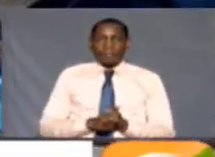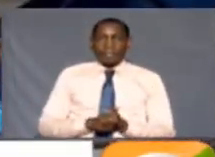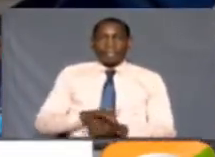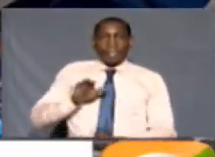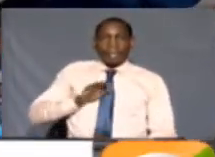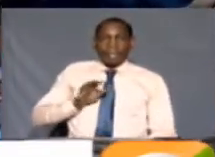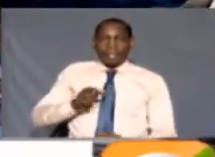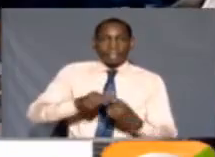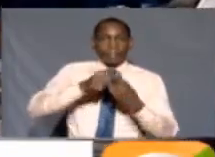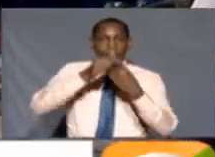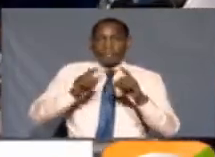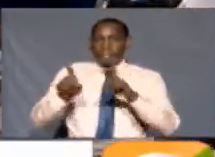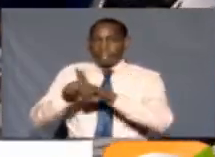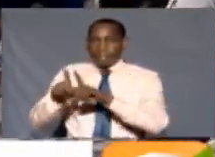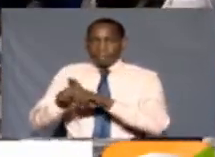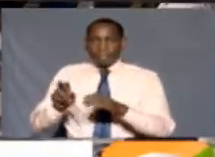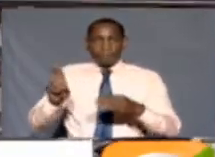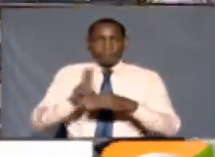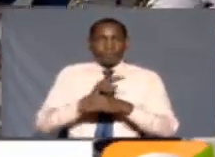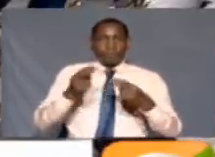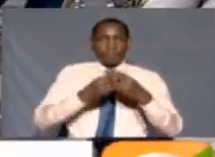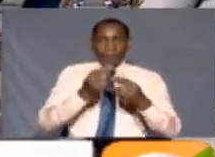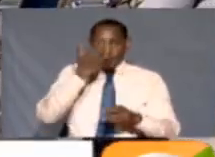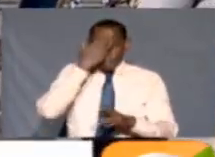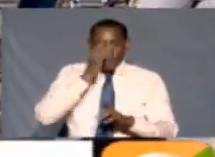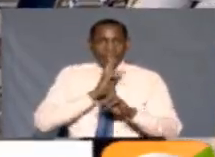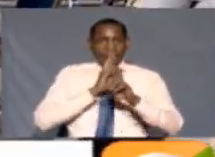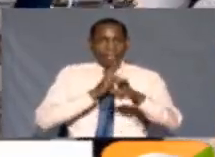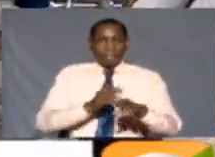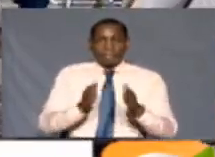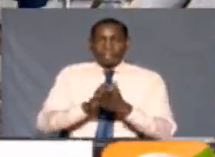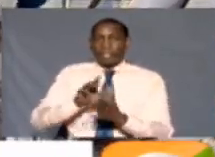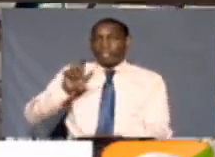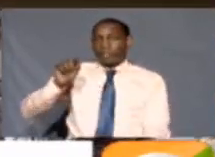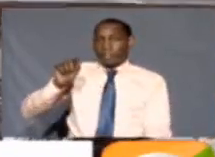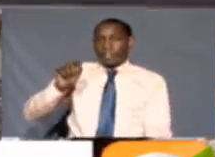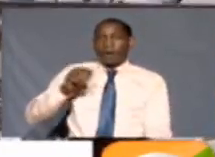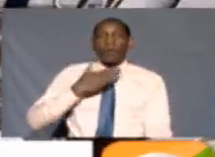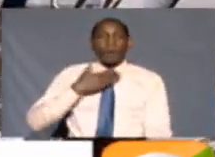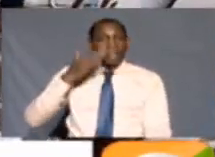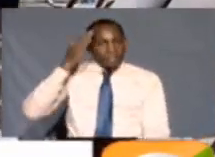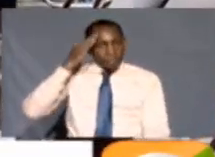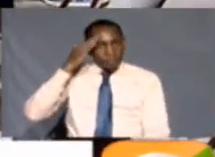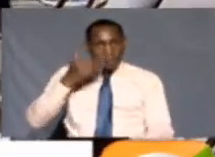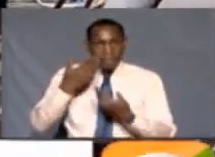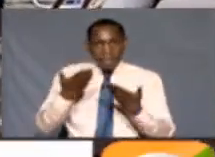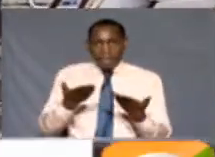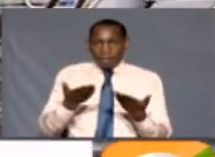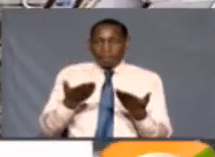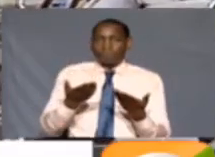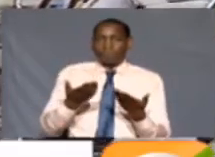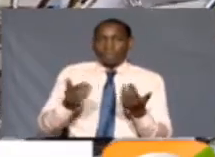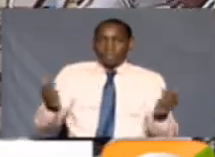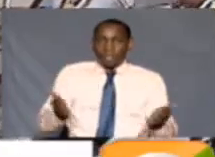will be given priority as well. Use the hashtag MondayReport on Twitter. We'd like to know, how do we nurture